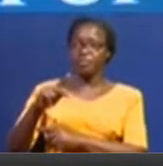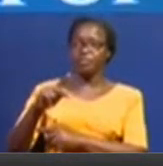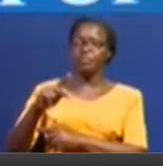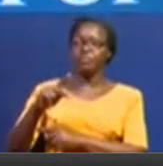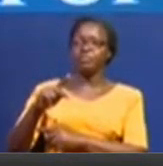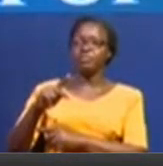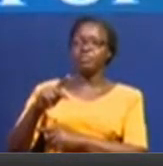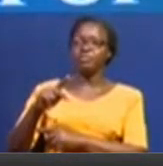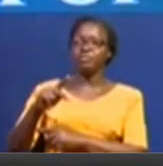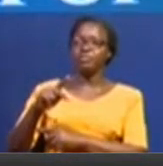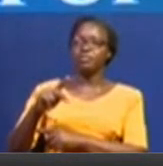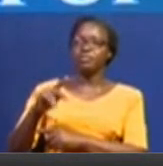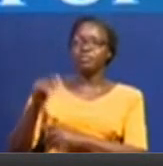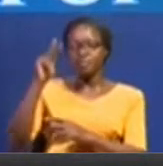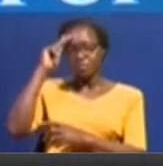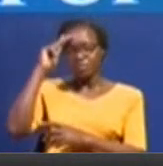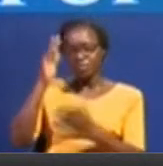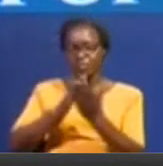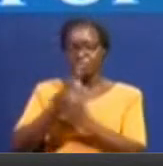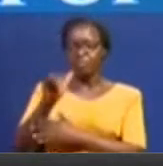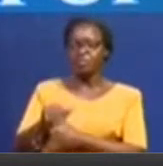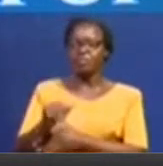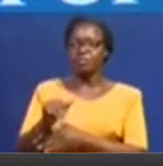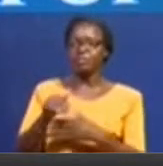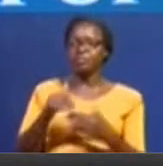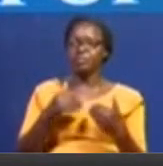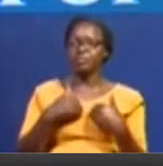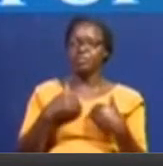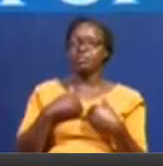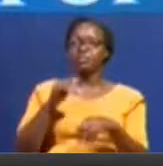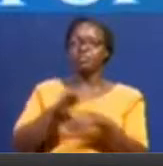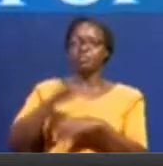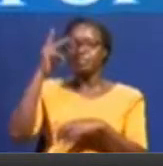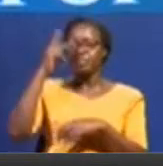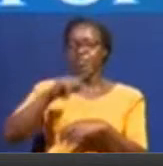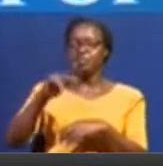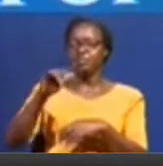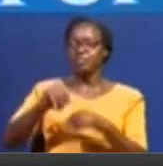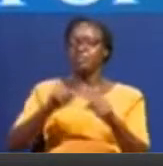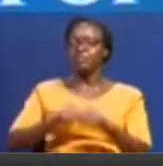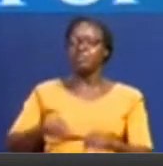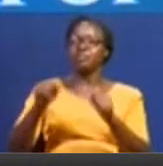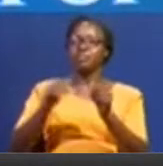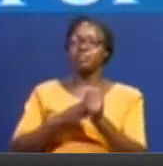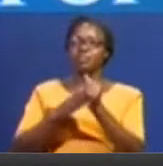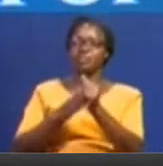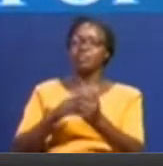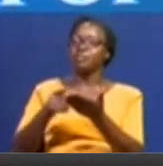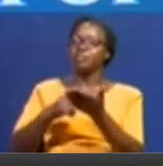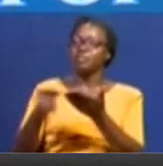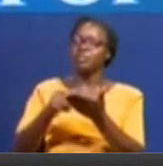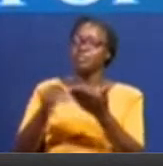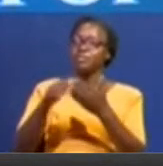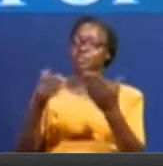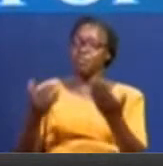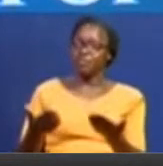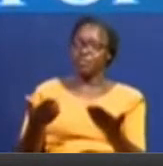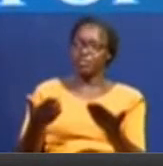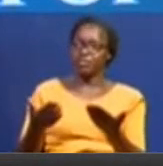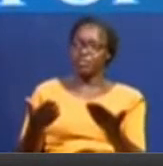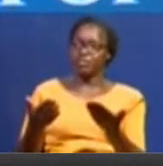then transition that knowledge into ensuring that we have good policies that are able to guide the secretariat on how